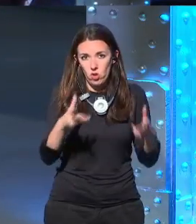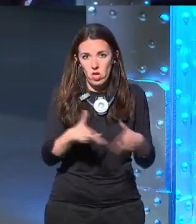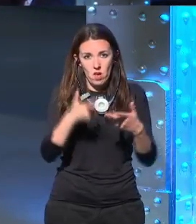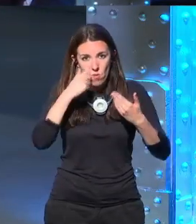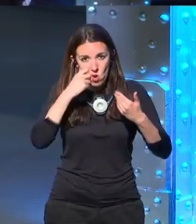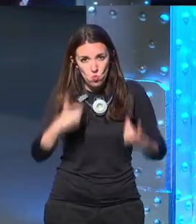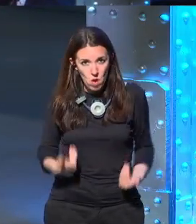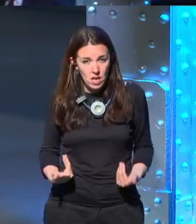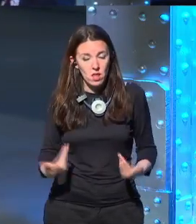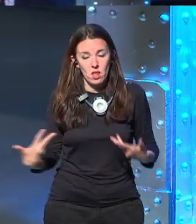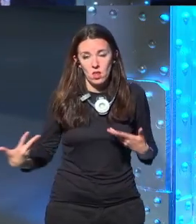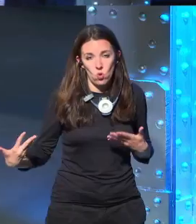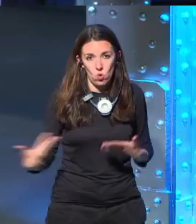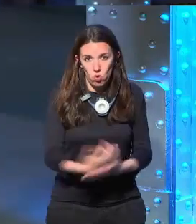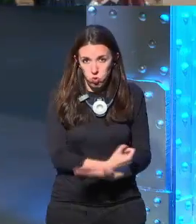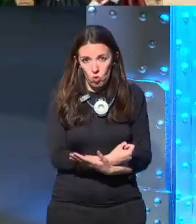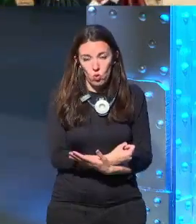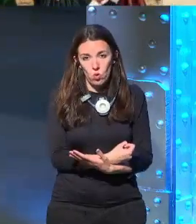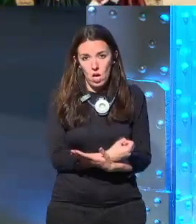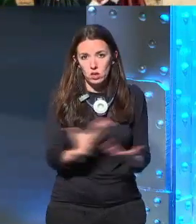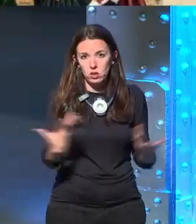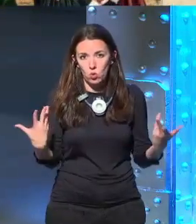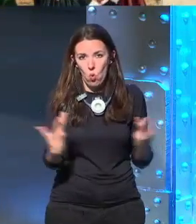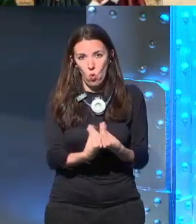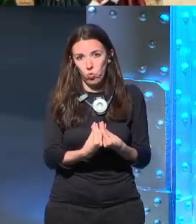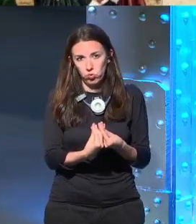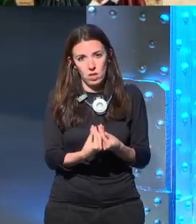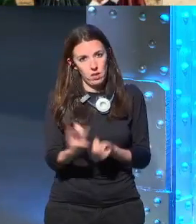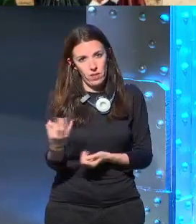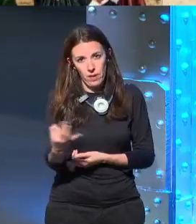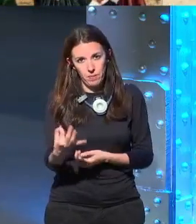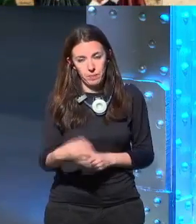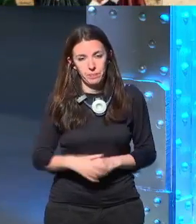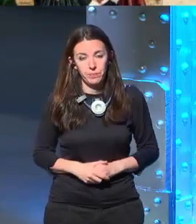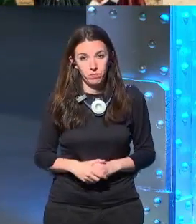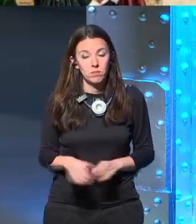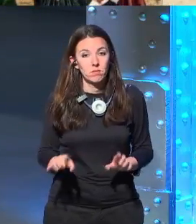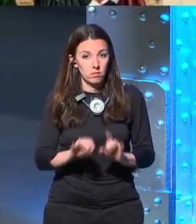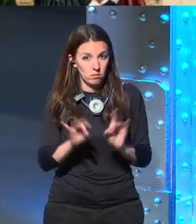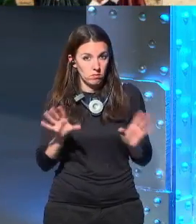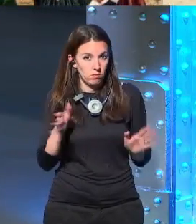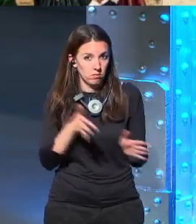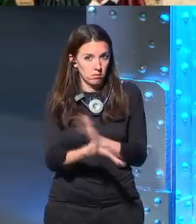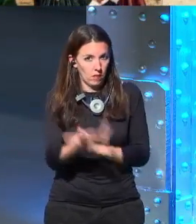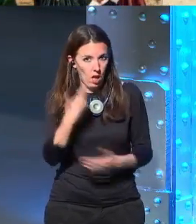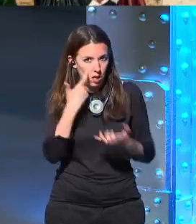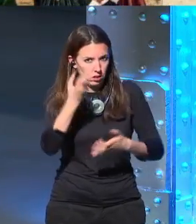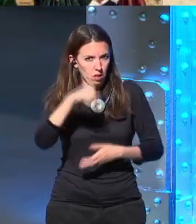all go together. And he was, of course, still a good painter. This is